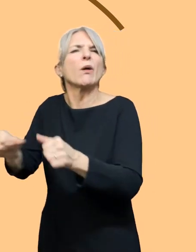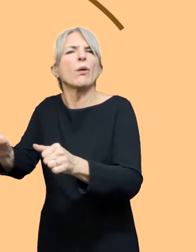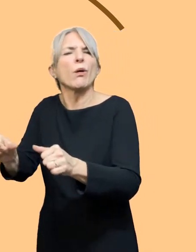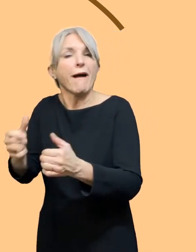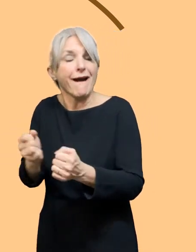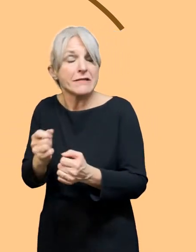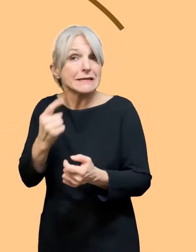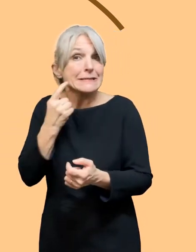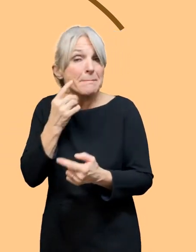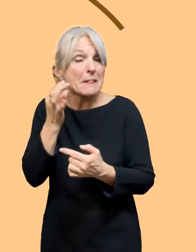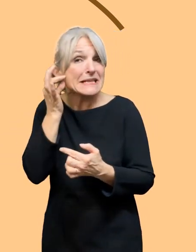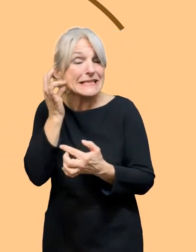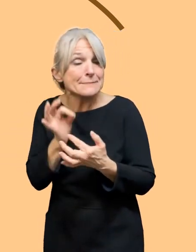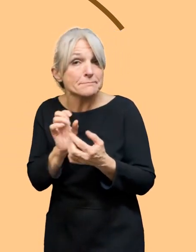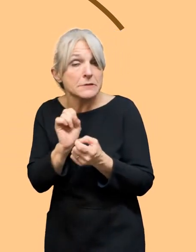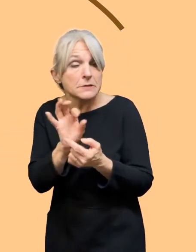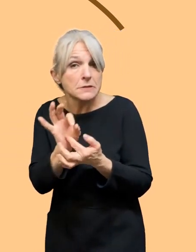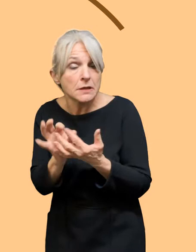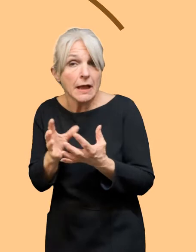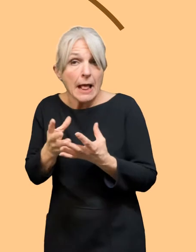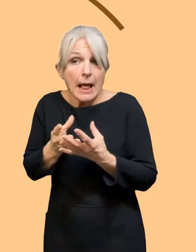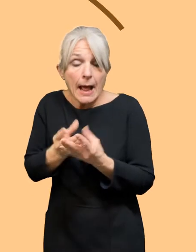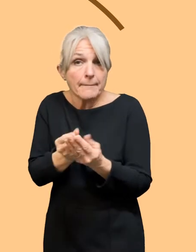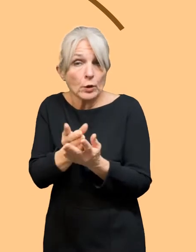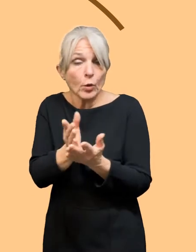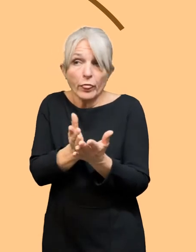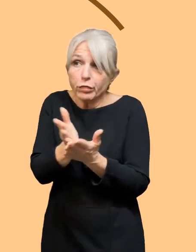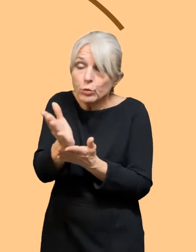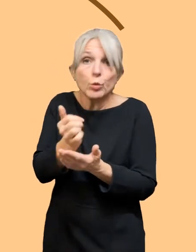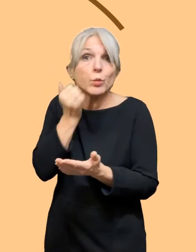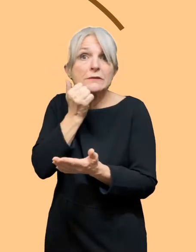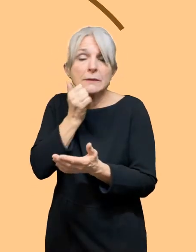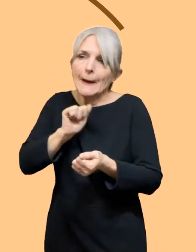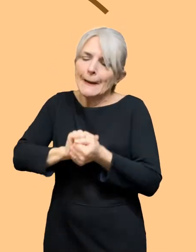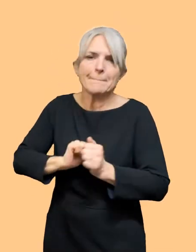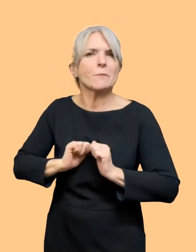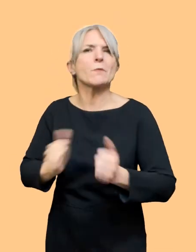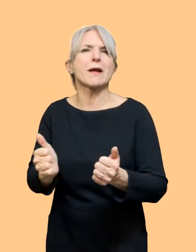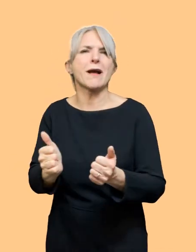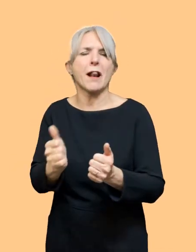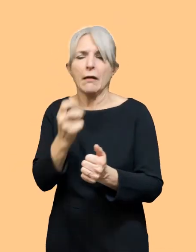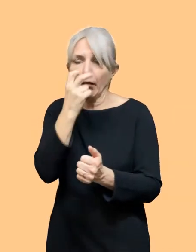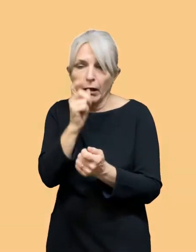keep well this winter. Small changes can make such a big difference.